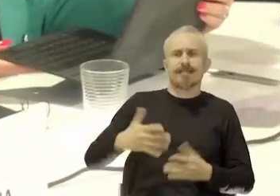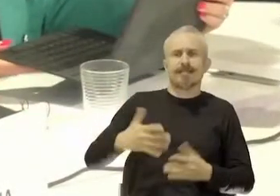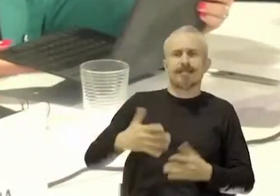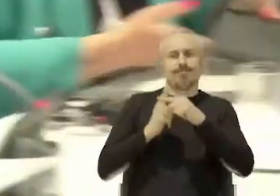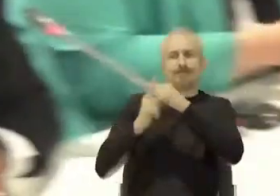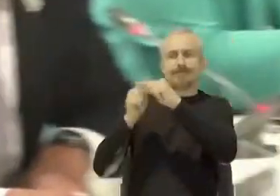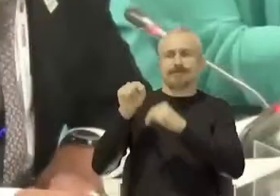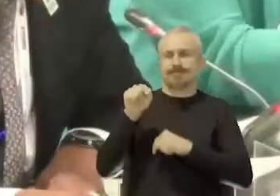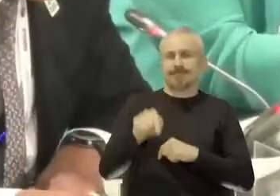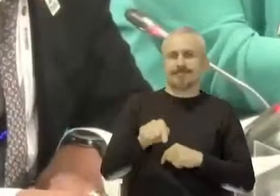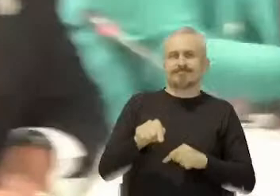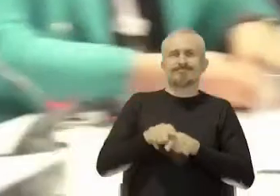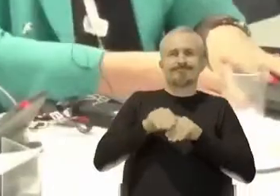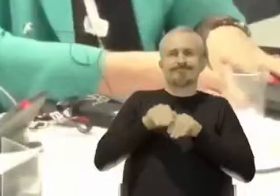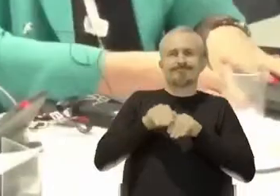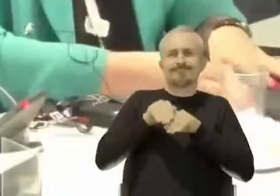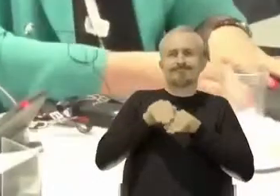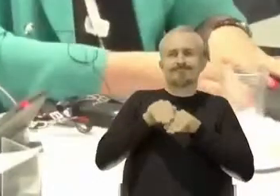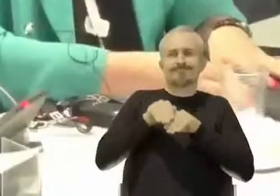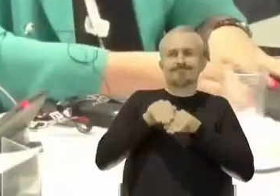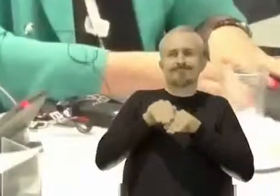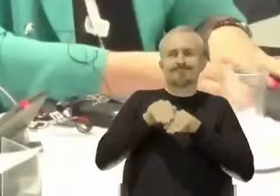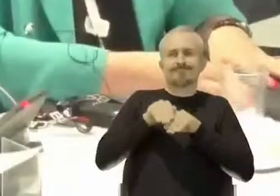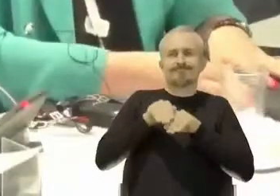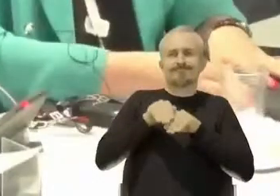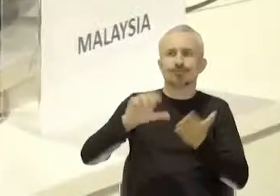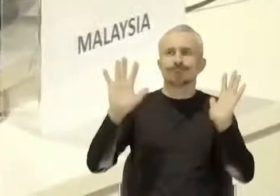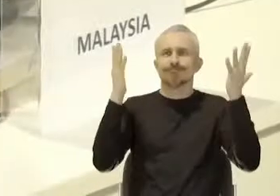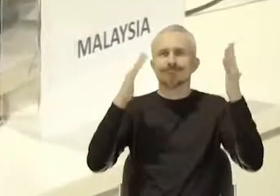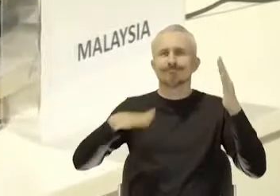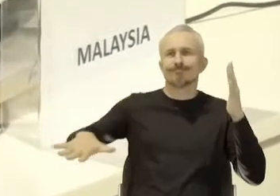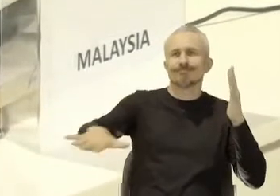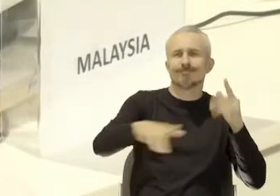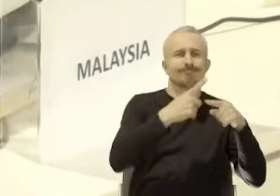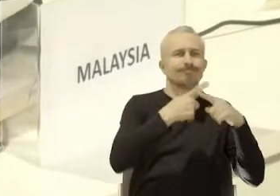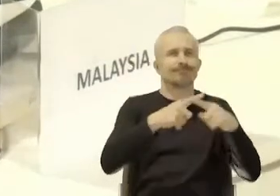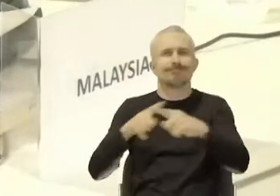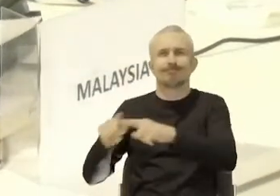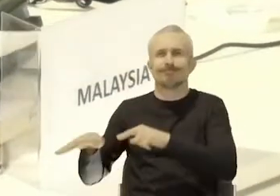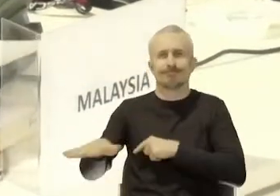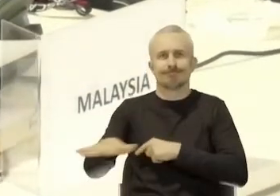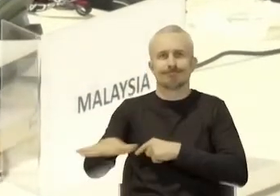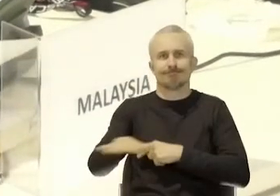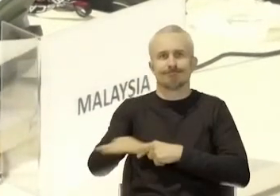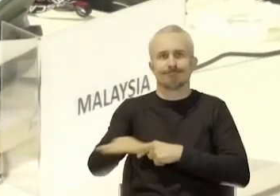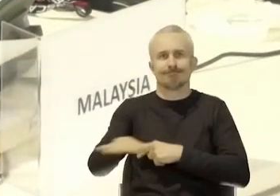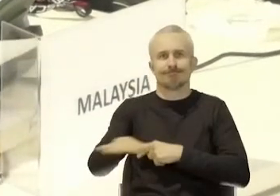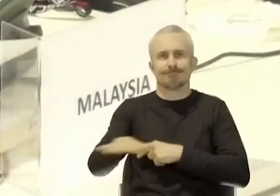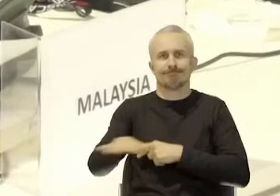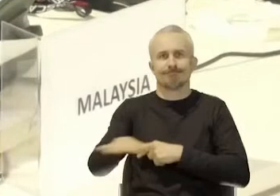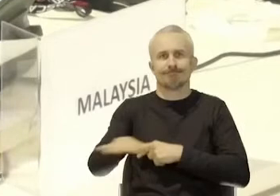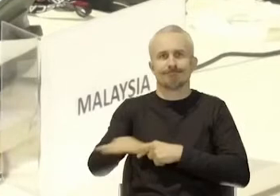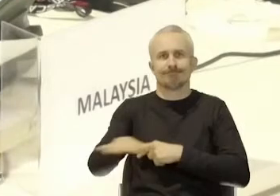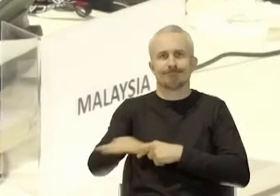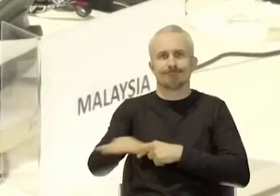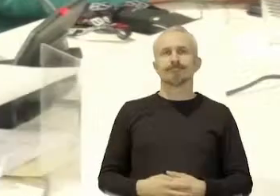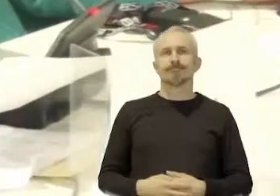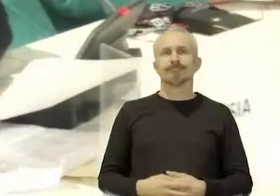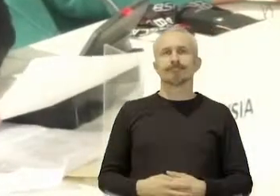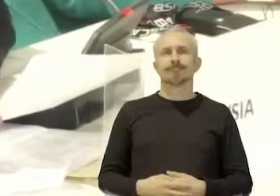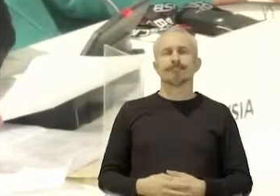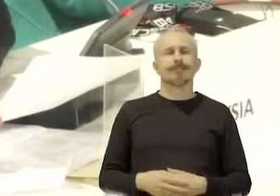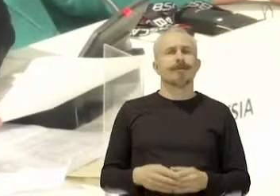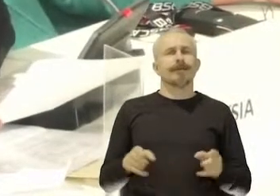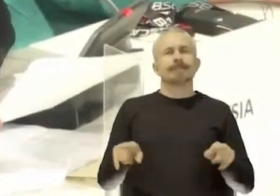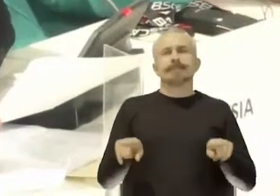communities. Tackling urban poverty is a never-ending struggle. Efforts to address urban poverty